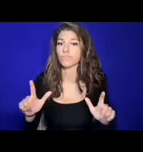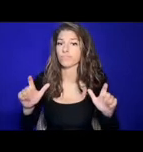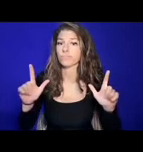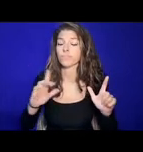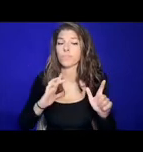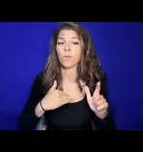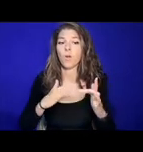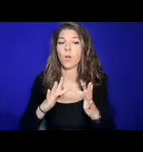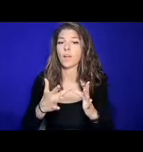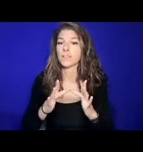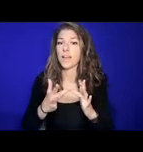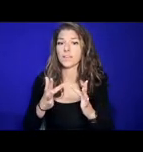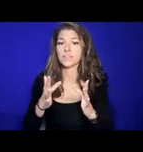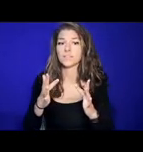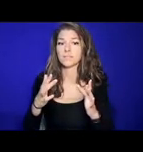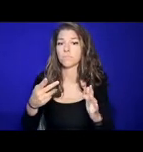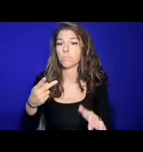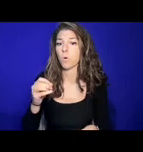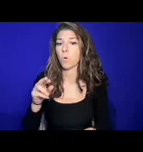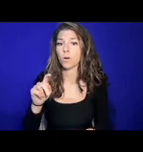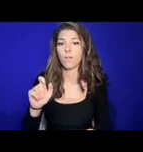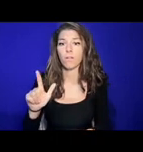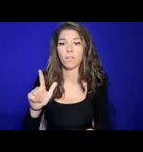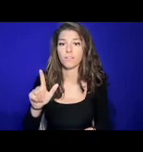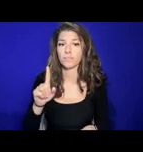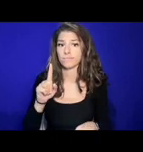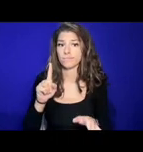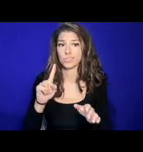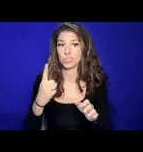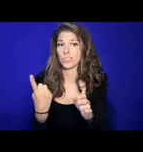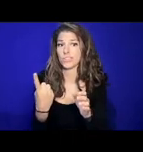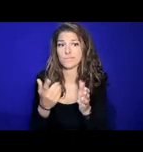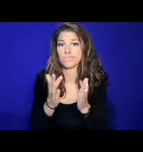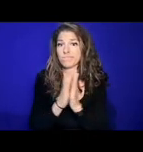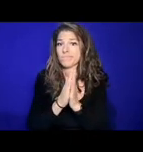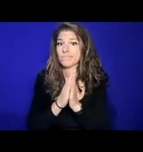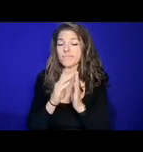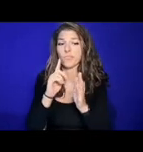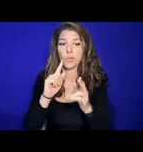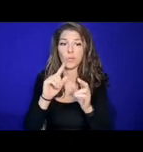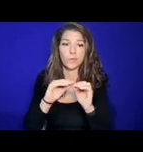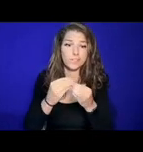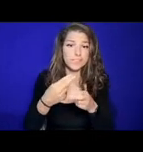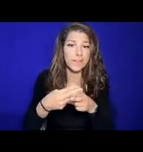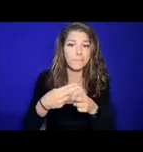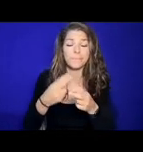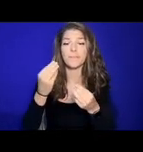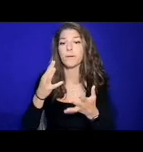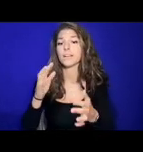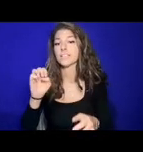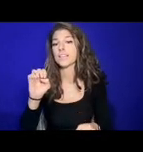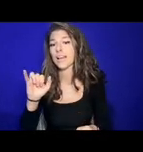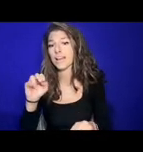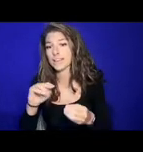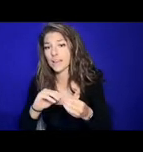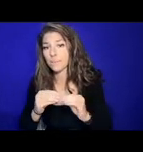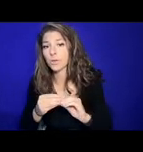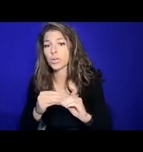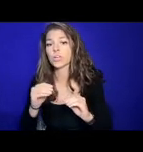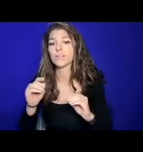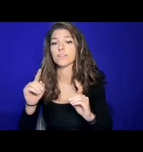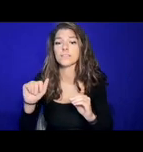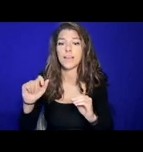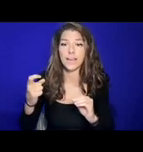our online portal. We are literally just asking for the organization's name, some information like the EIN number, their